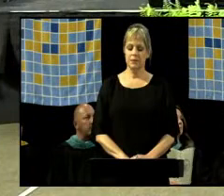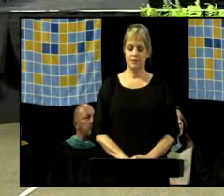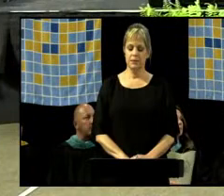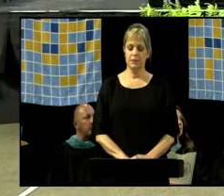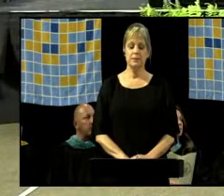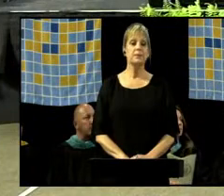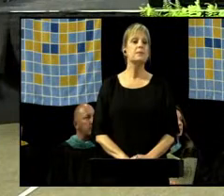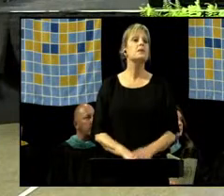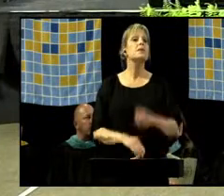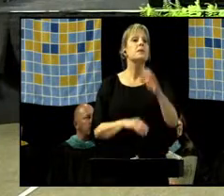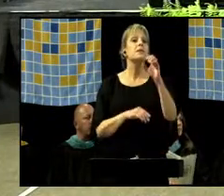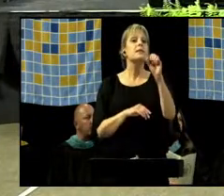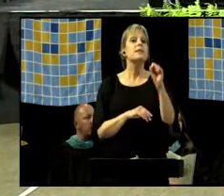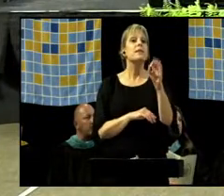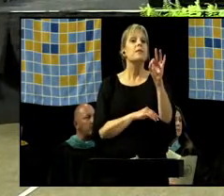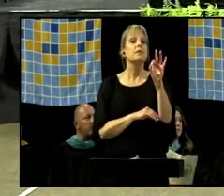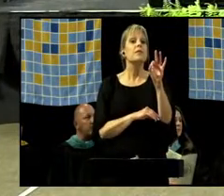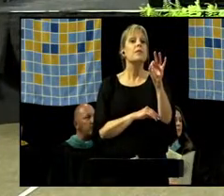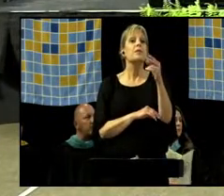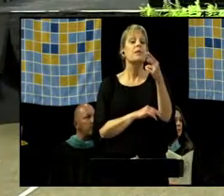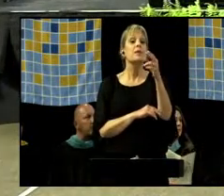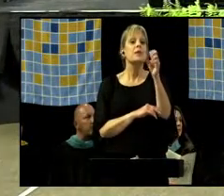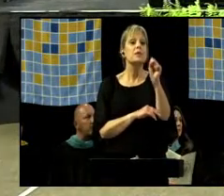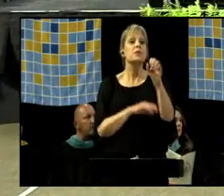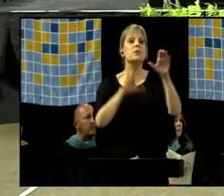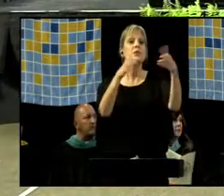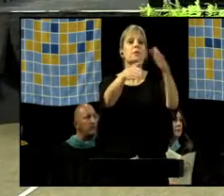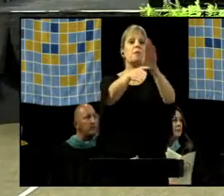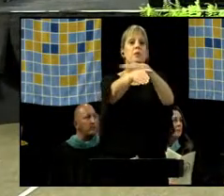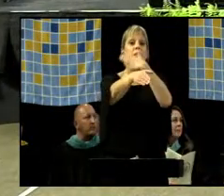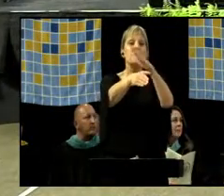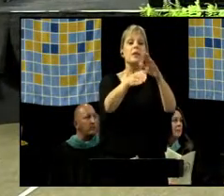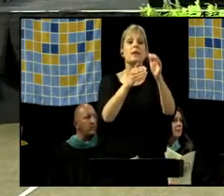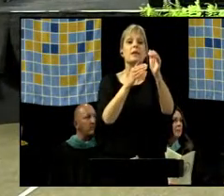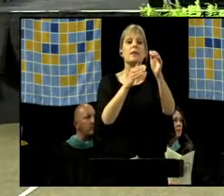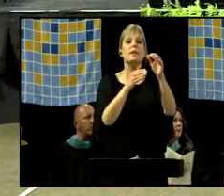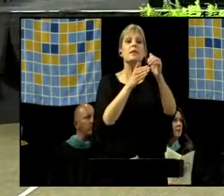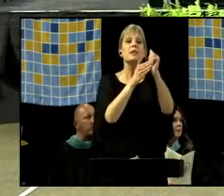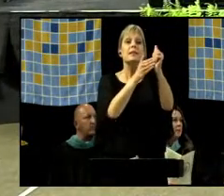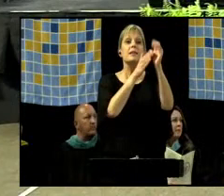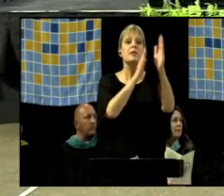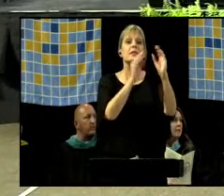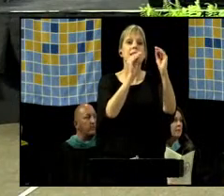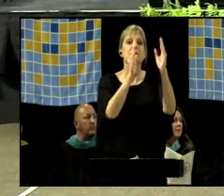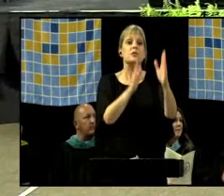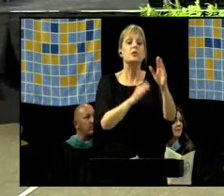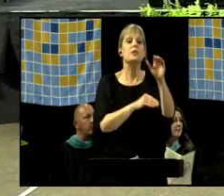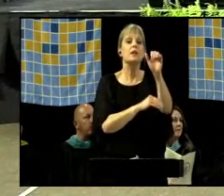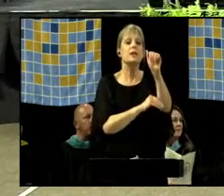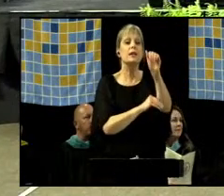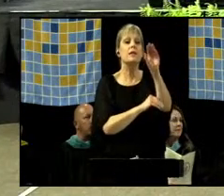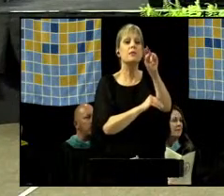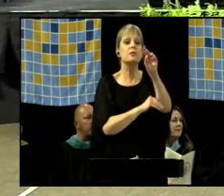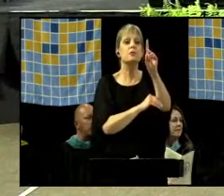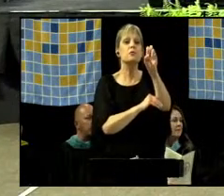The South Florence Choraleers, under the direction of Mr. Andrew Dibble, will provide our special music.